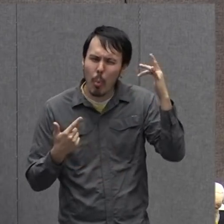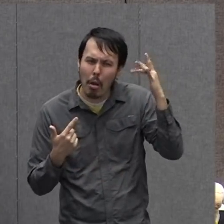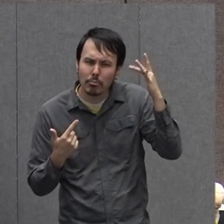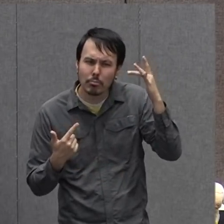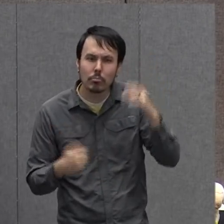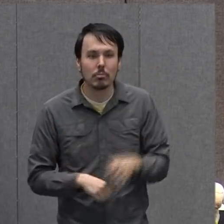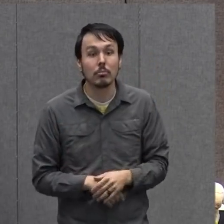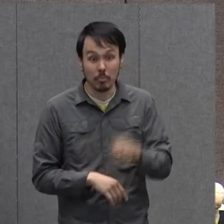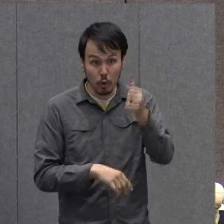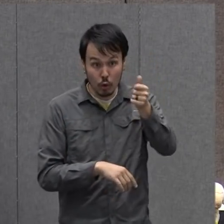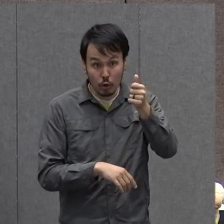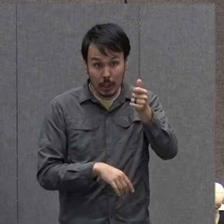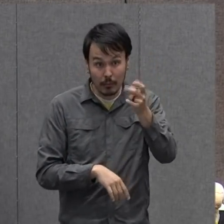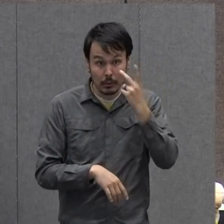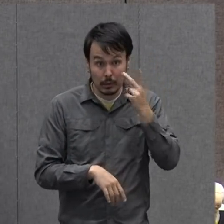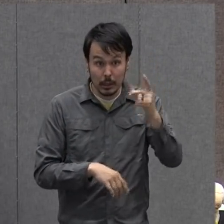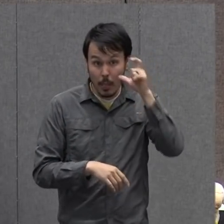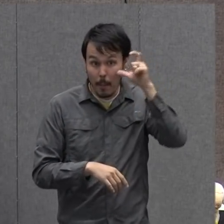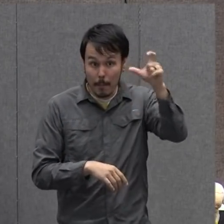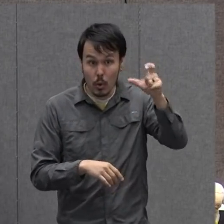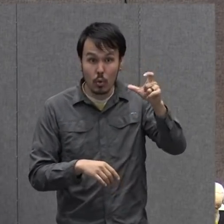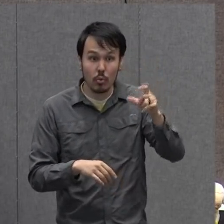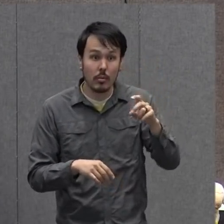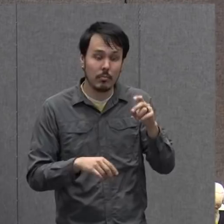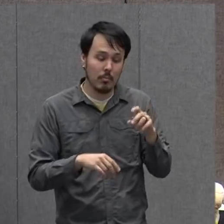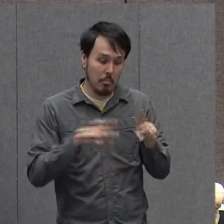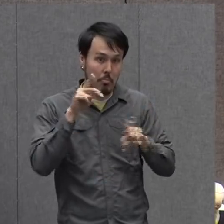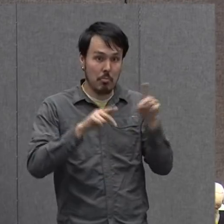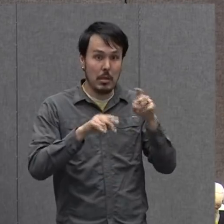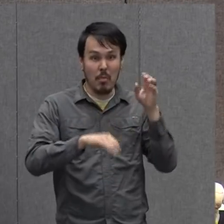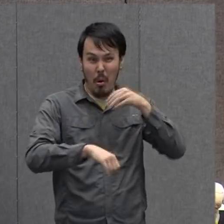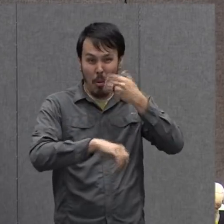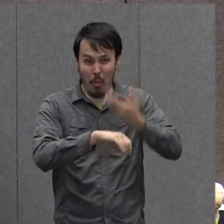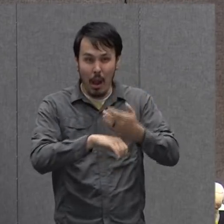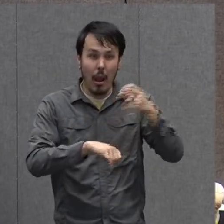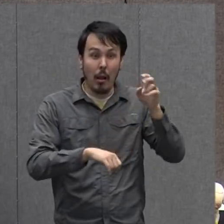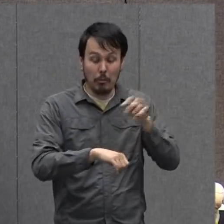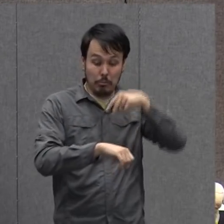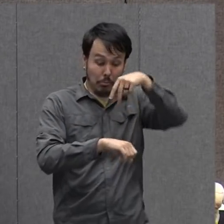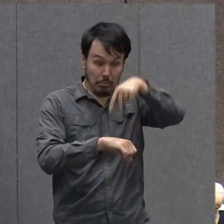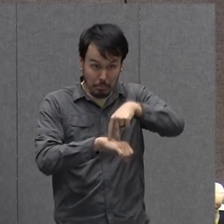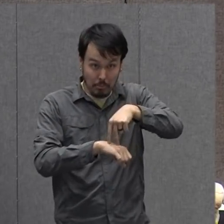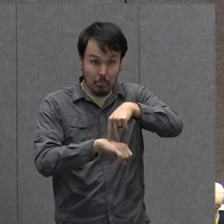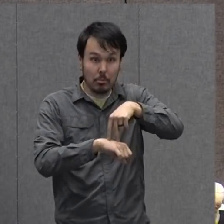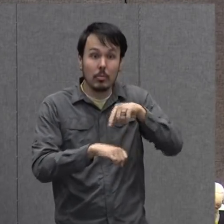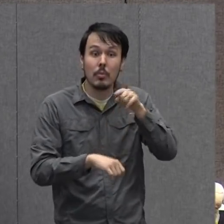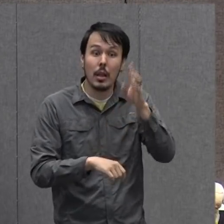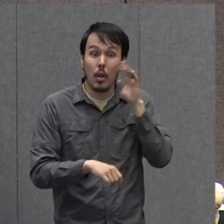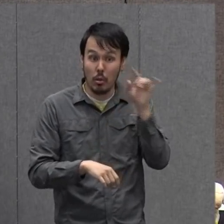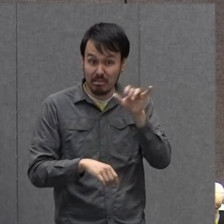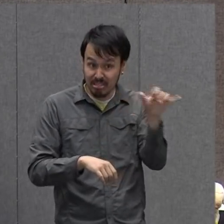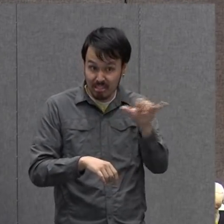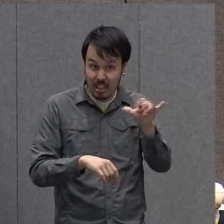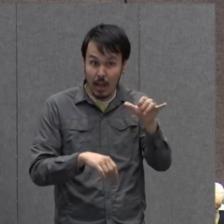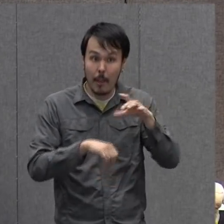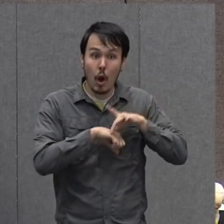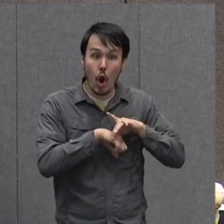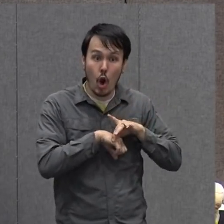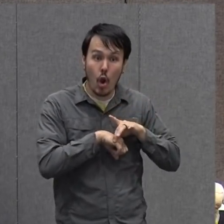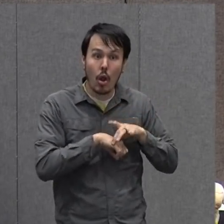weight is our mass times gravity, and our mass, how much of us there is,